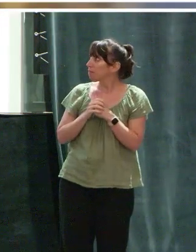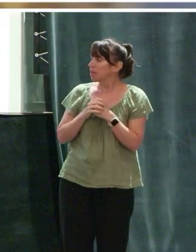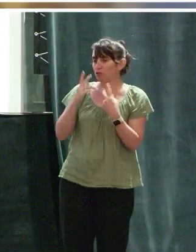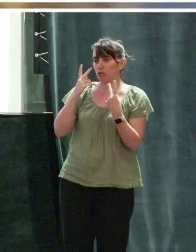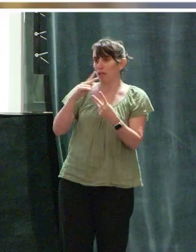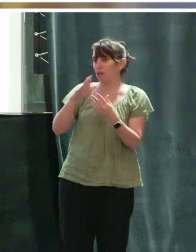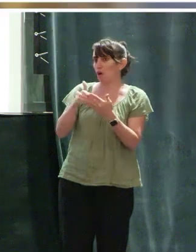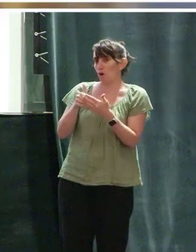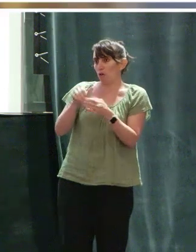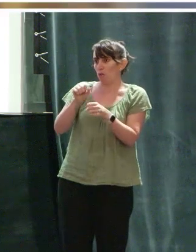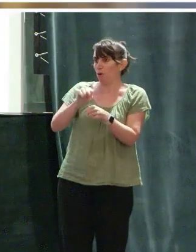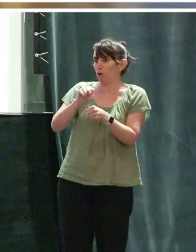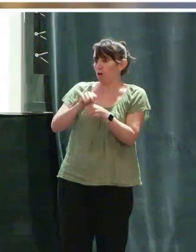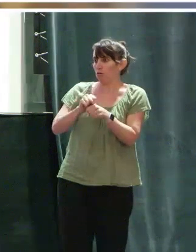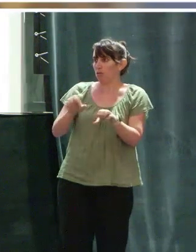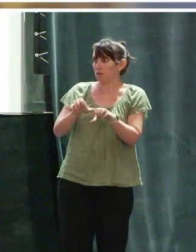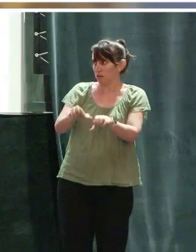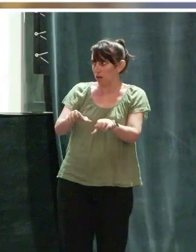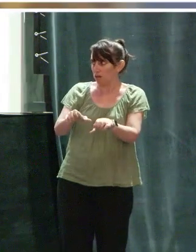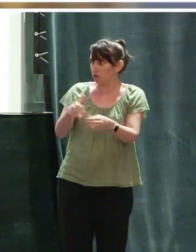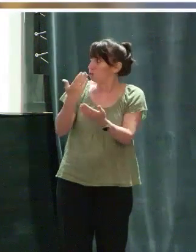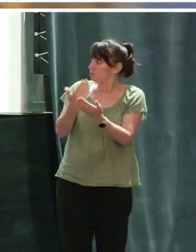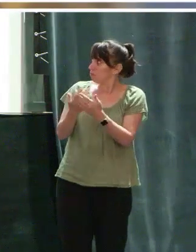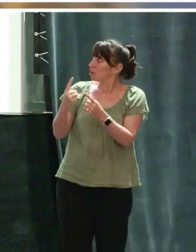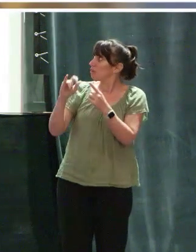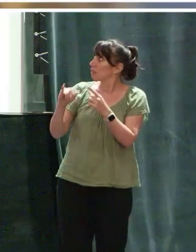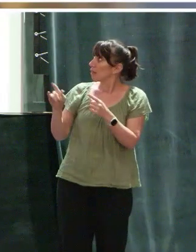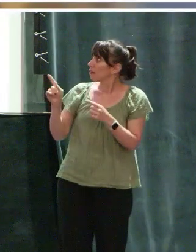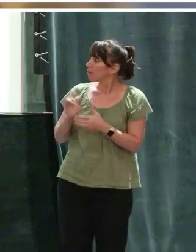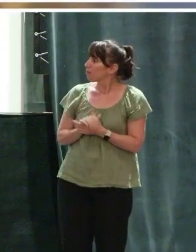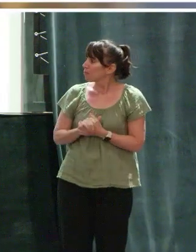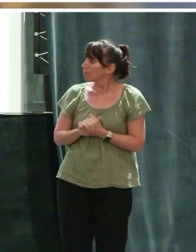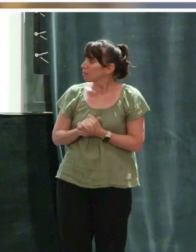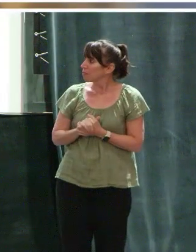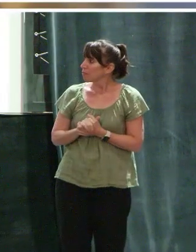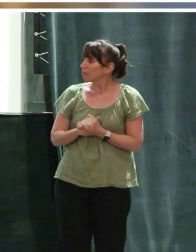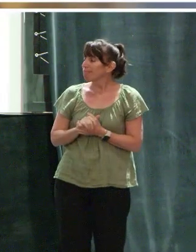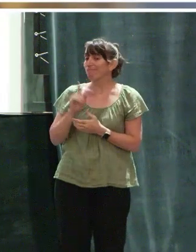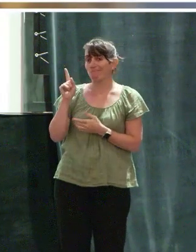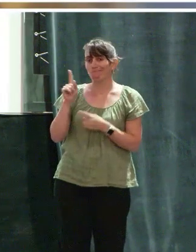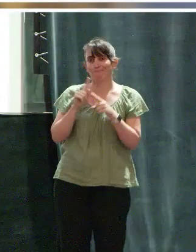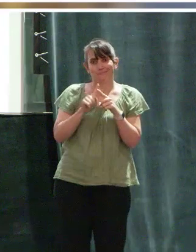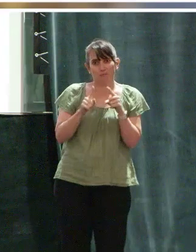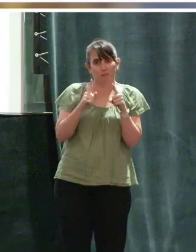there. Got a couple more images, I think, to show you about kind of some of the really interesting and complex